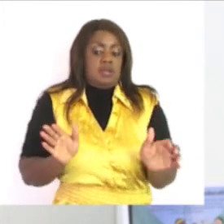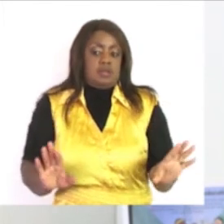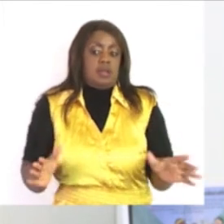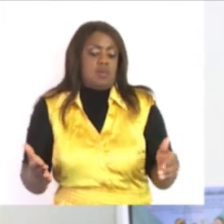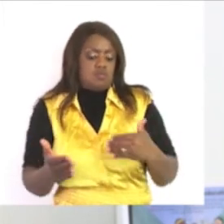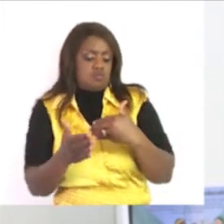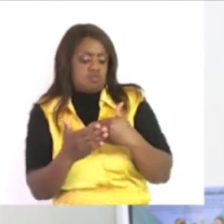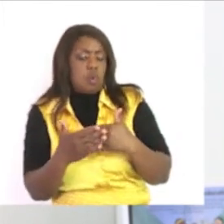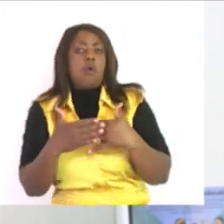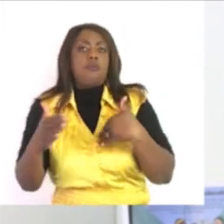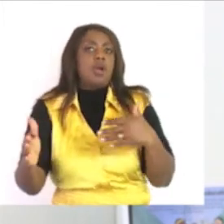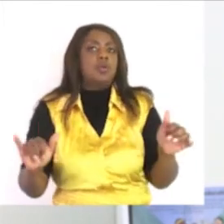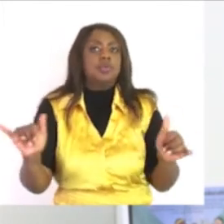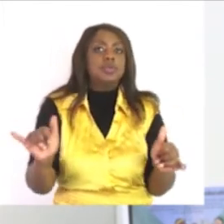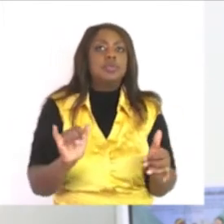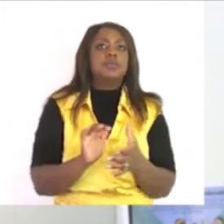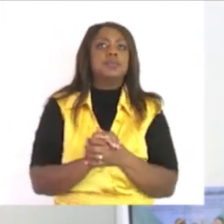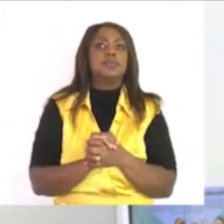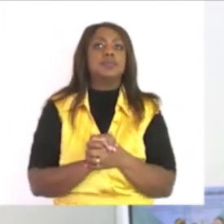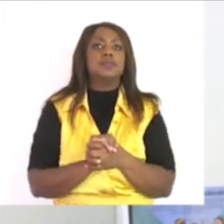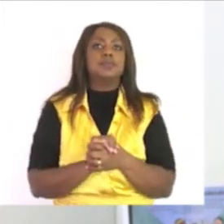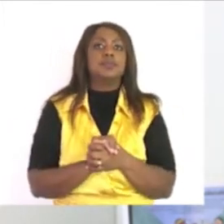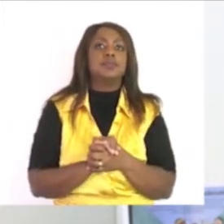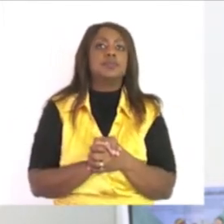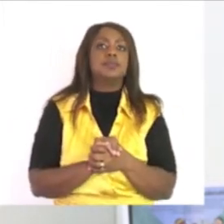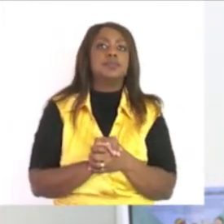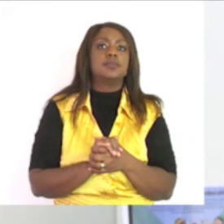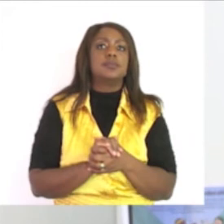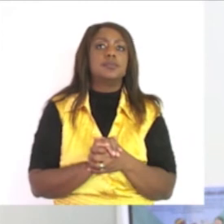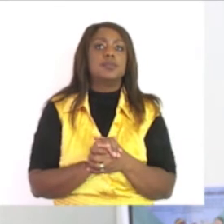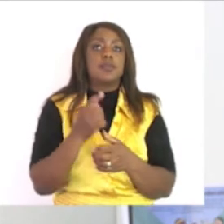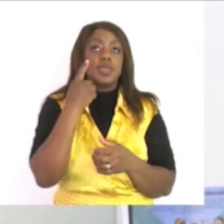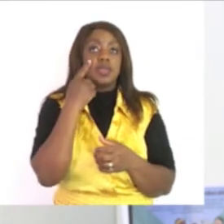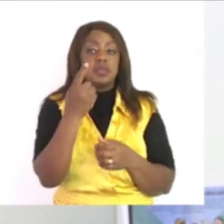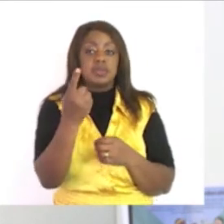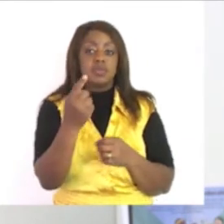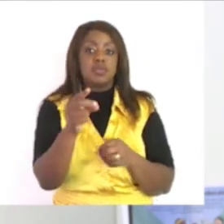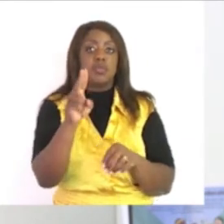4.7 kg. If you look at these two values,